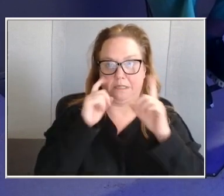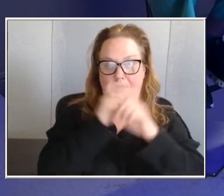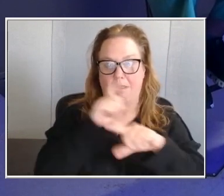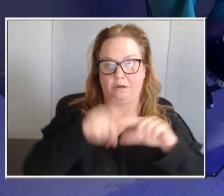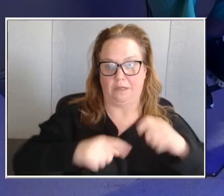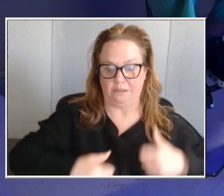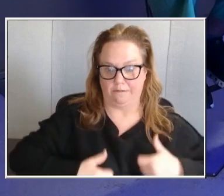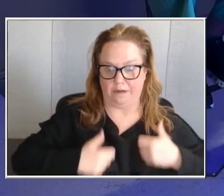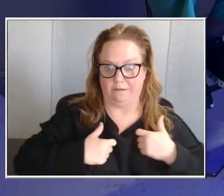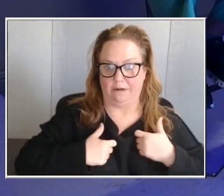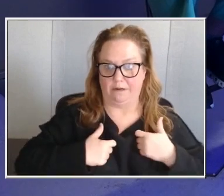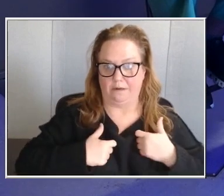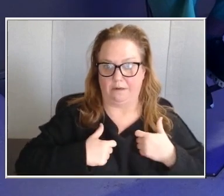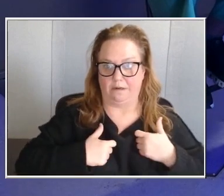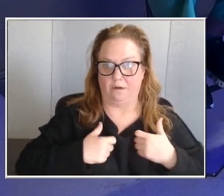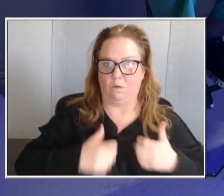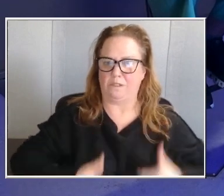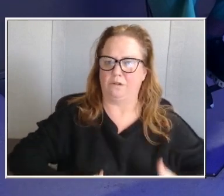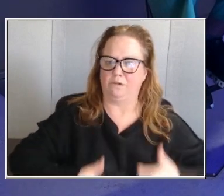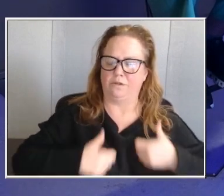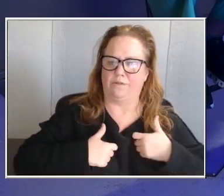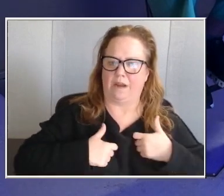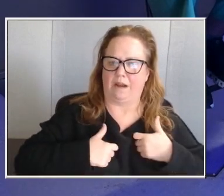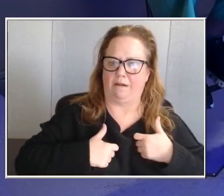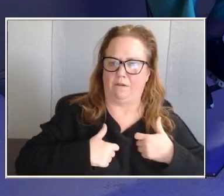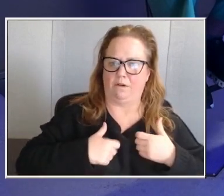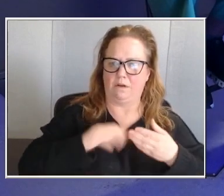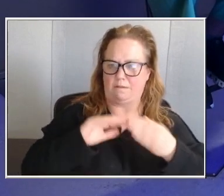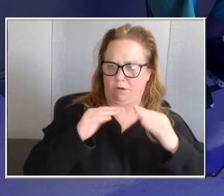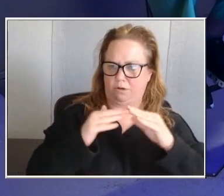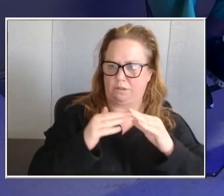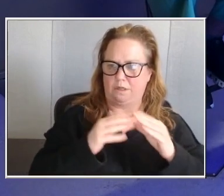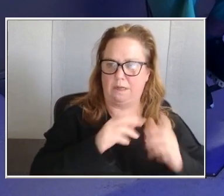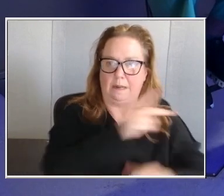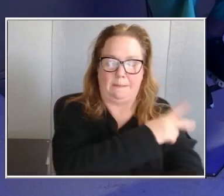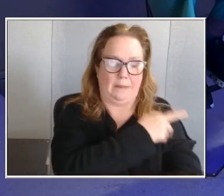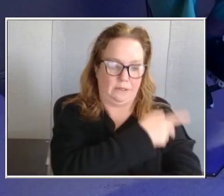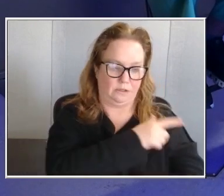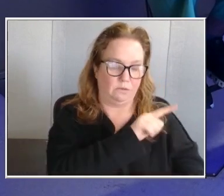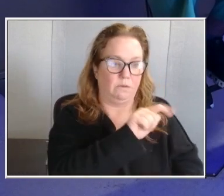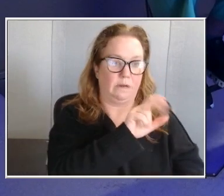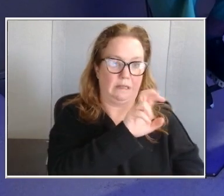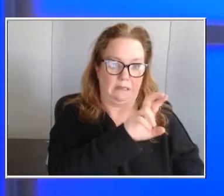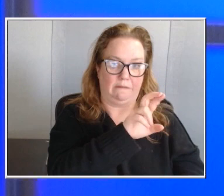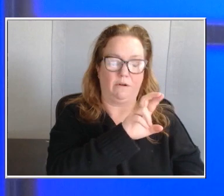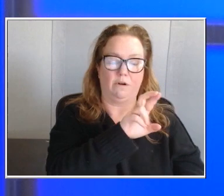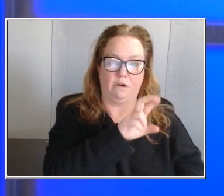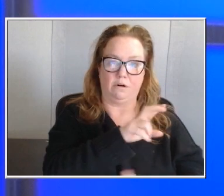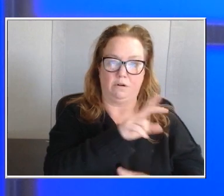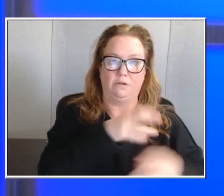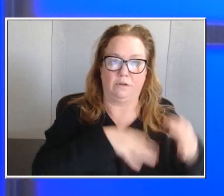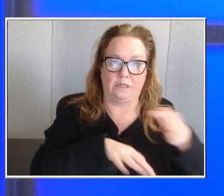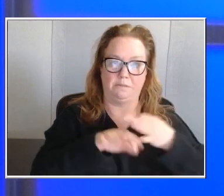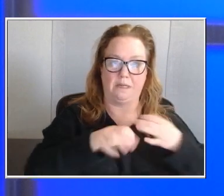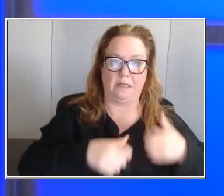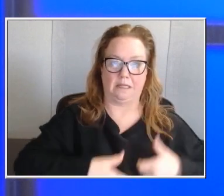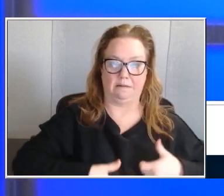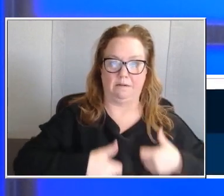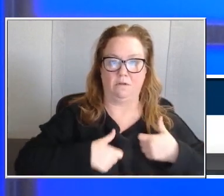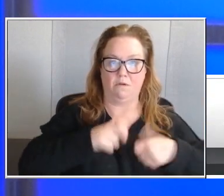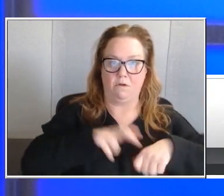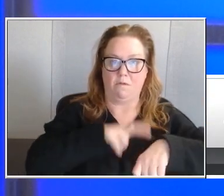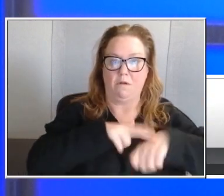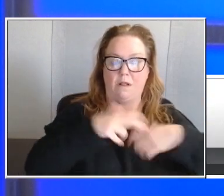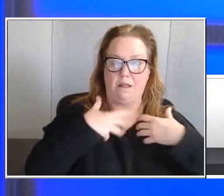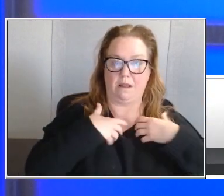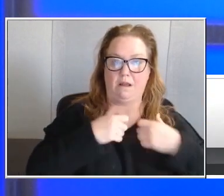By the way, what is the survival like for liver transplant? So patients with liver transplant can live a very normal and healthy life afterwards, and so 9 out of 10